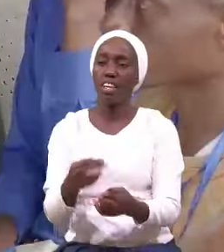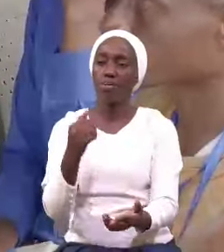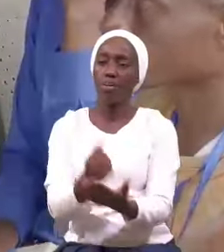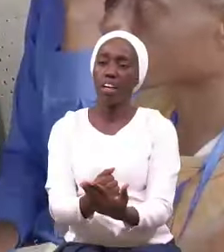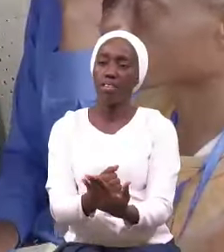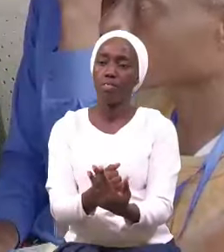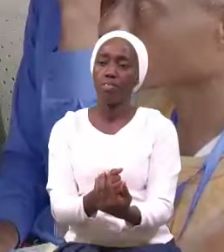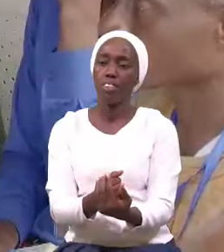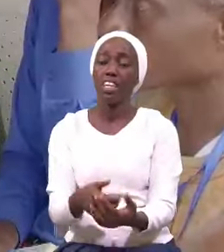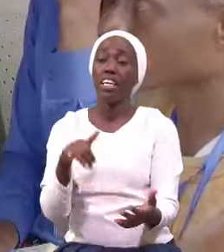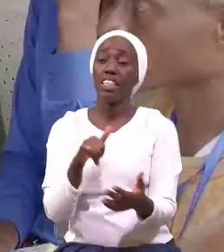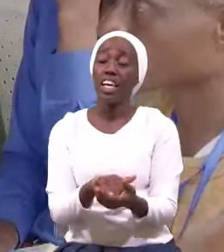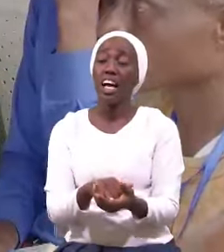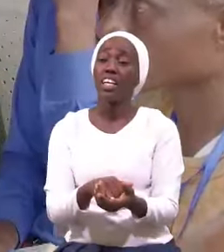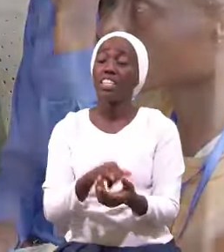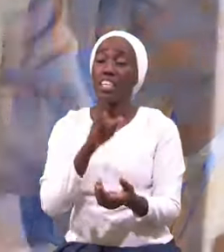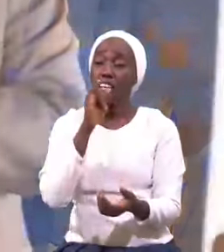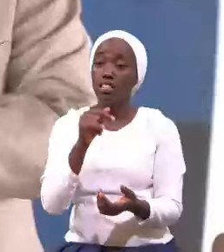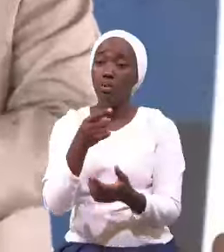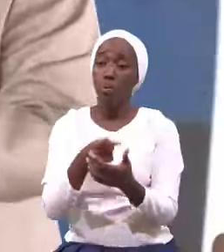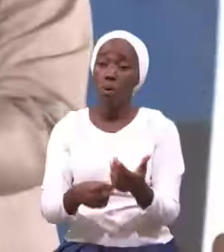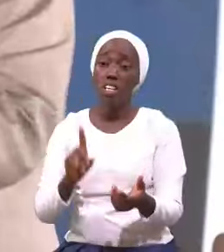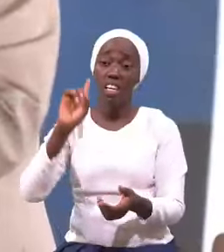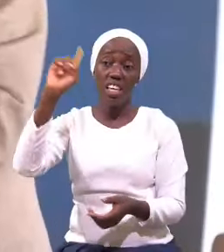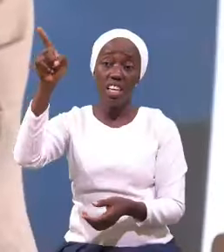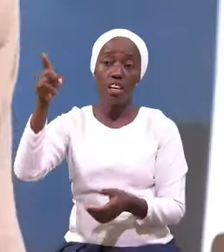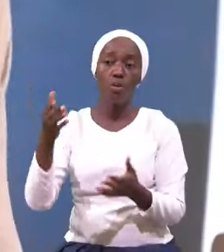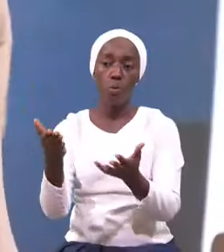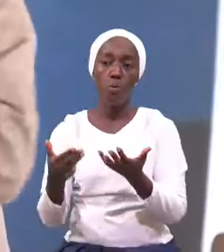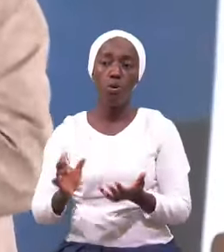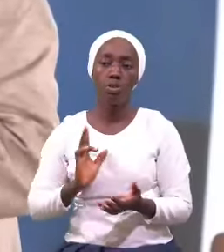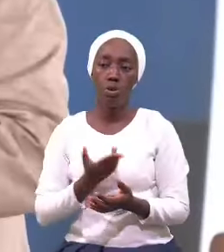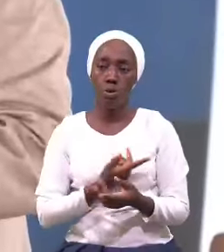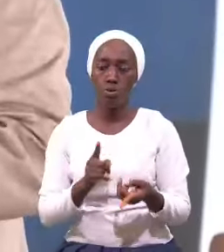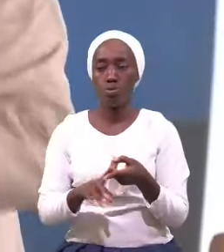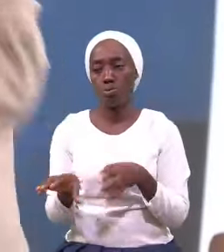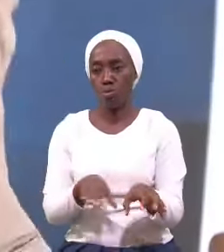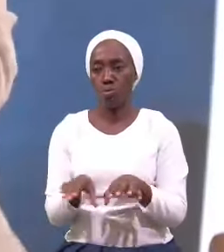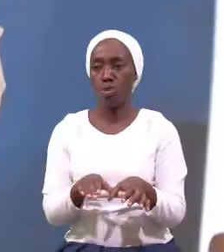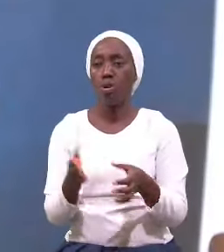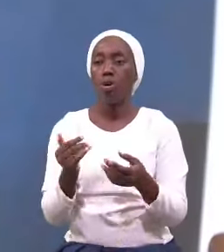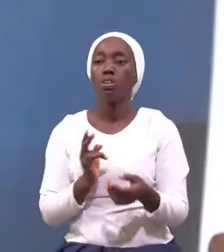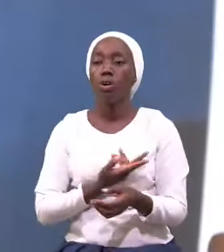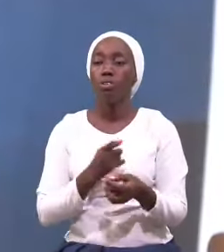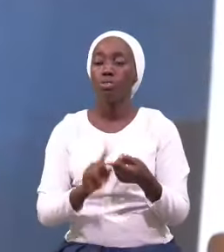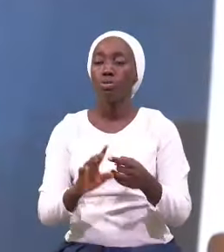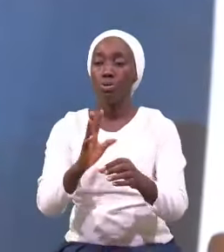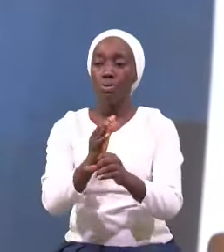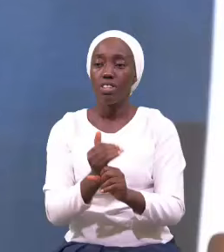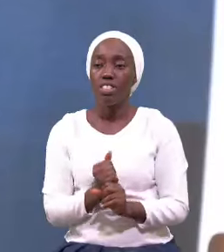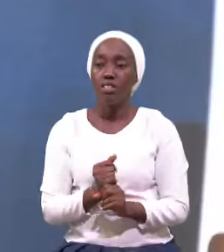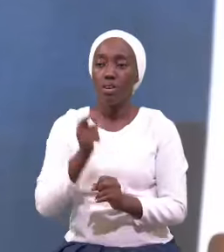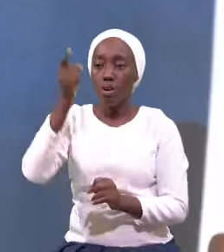Because that's what he wants us to do. He wants us to receive. God